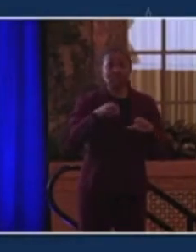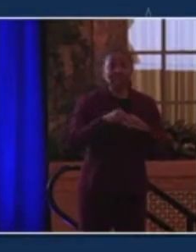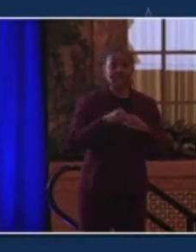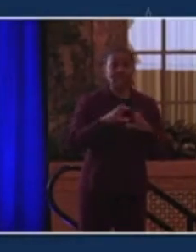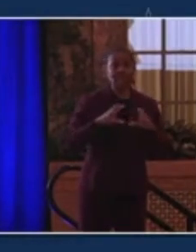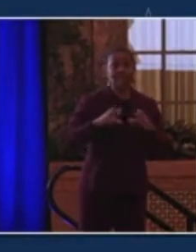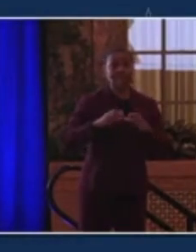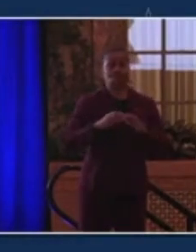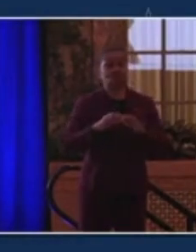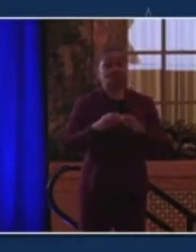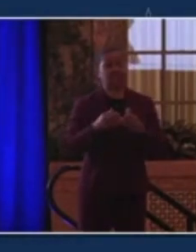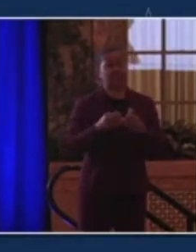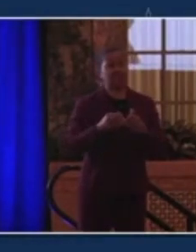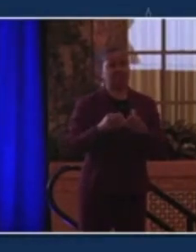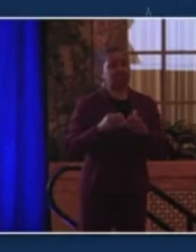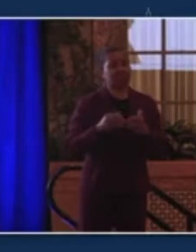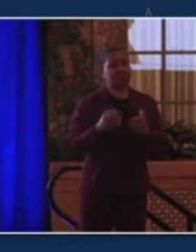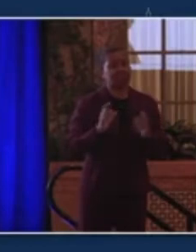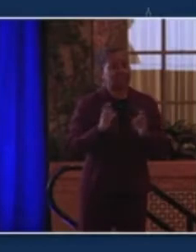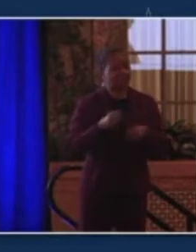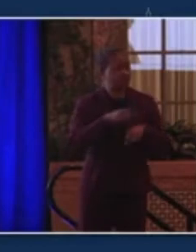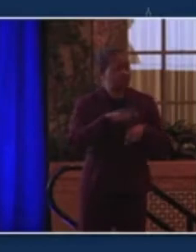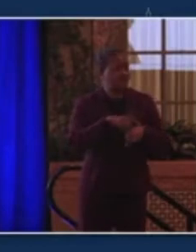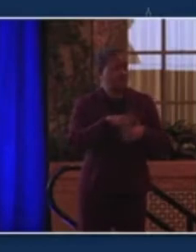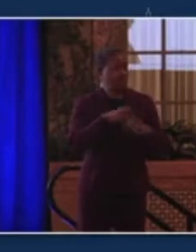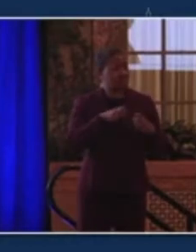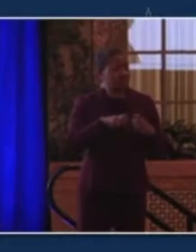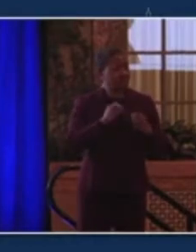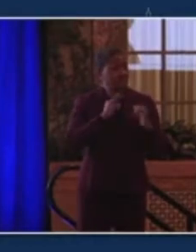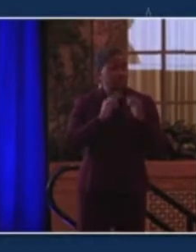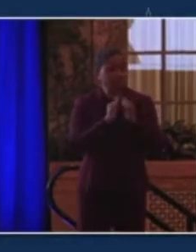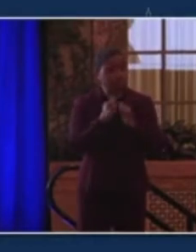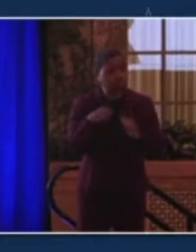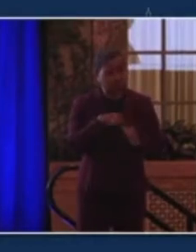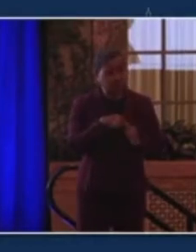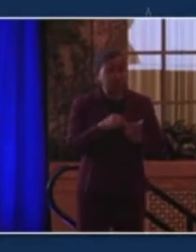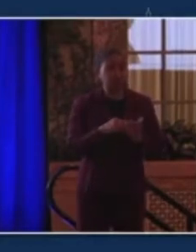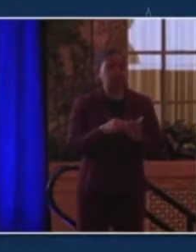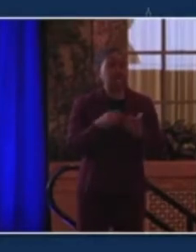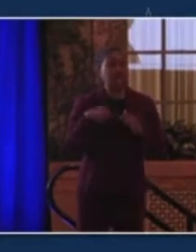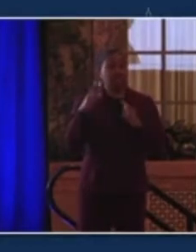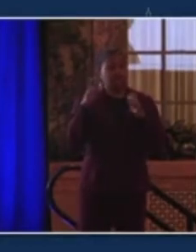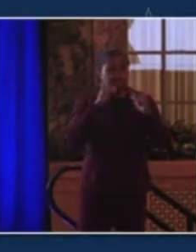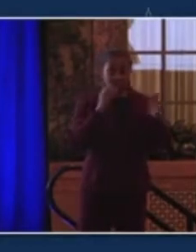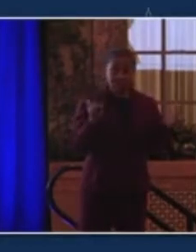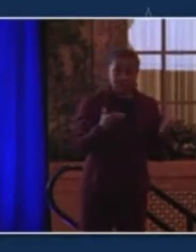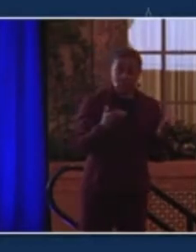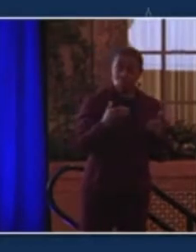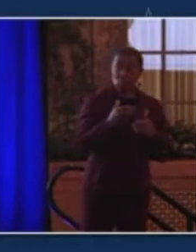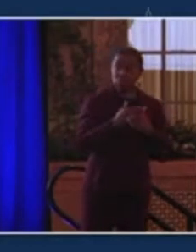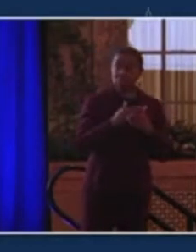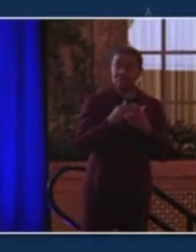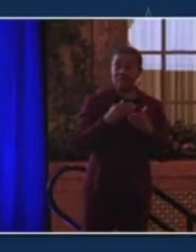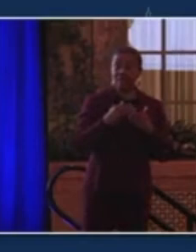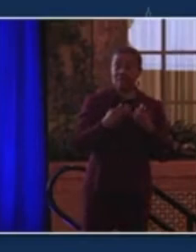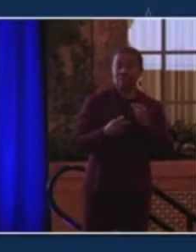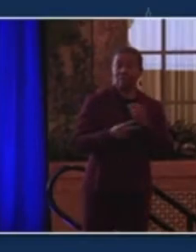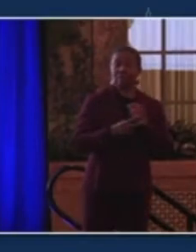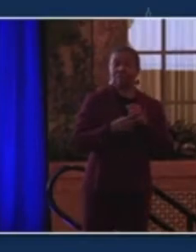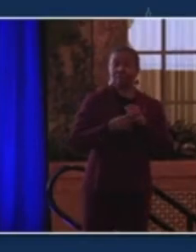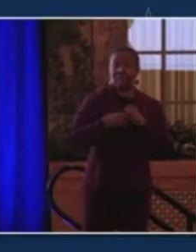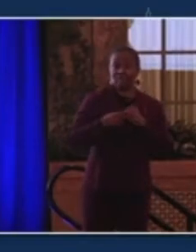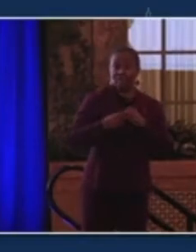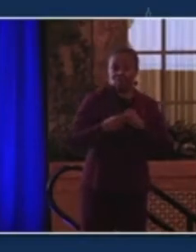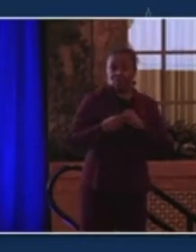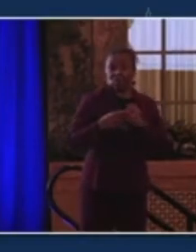were generous with your time to sit down and do interviews with us. There are photographers here who shared their archive of history